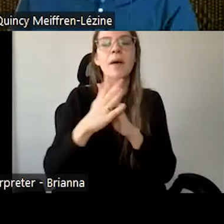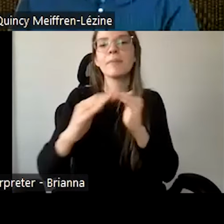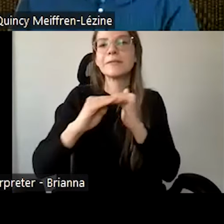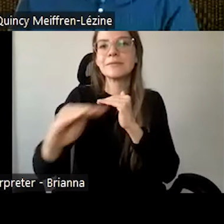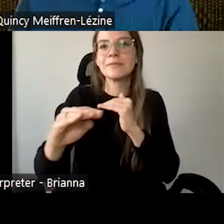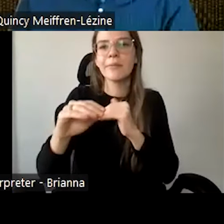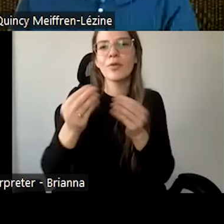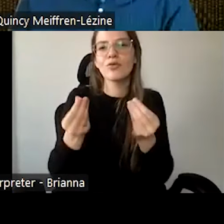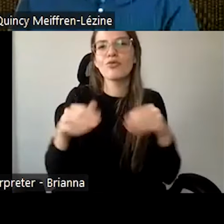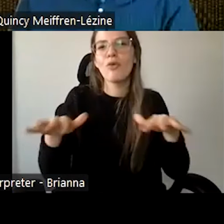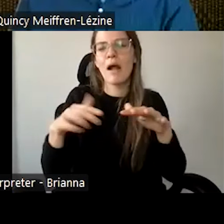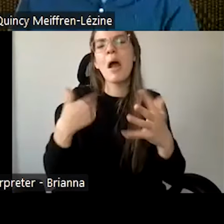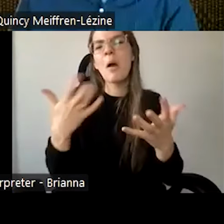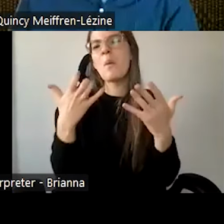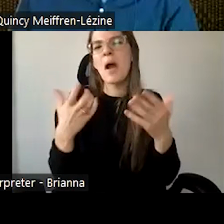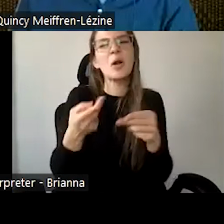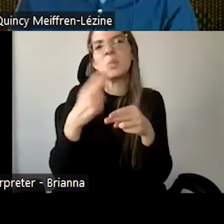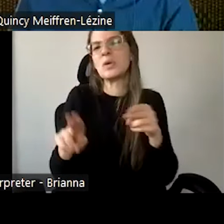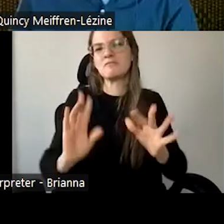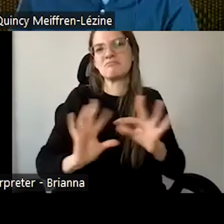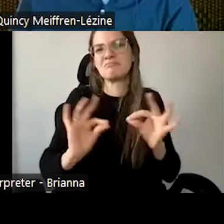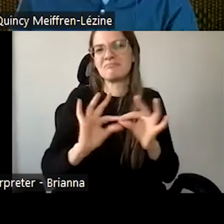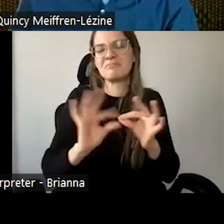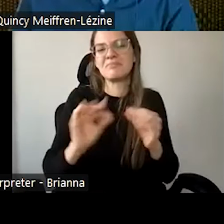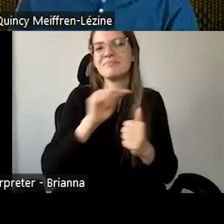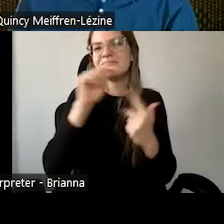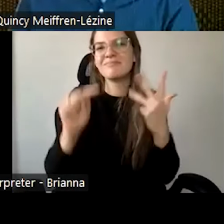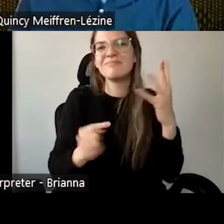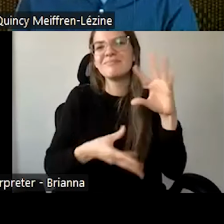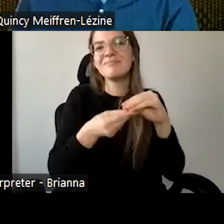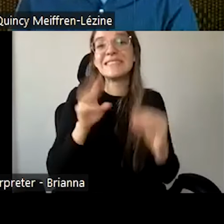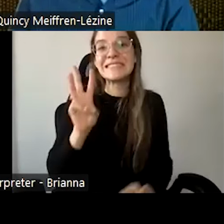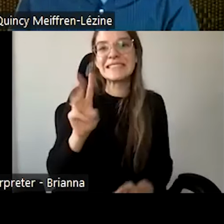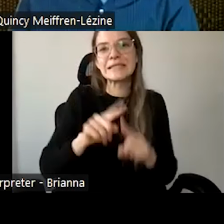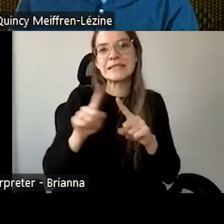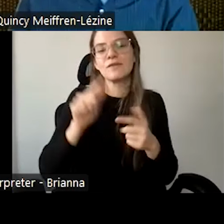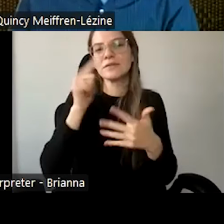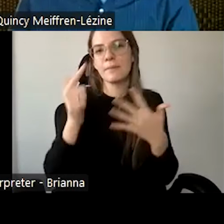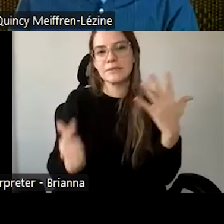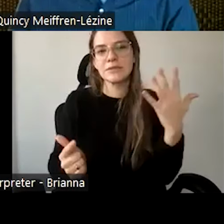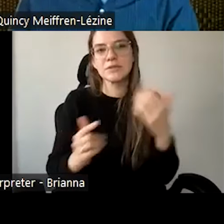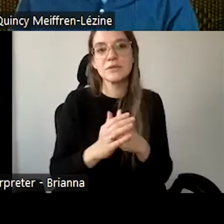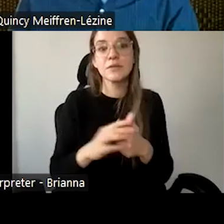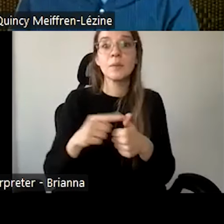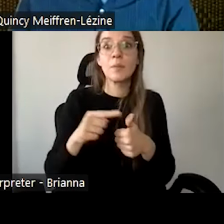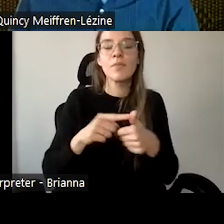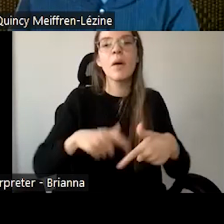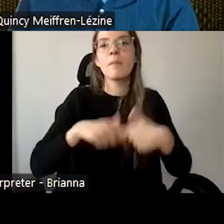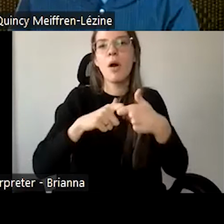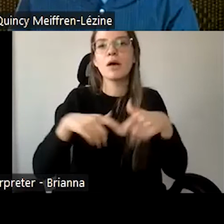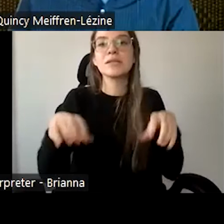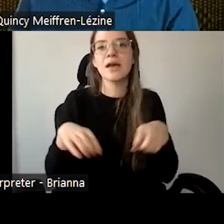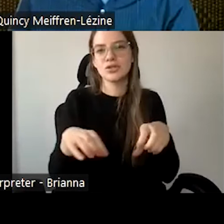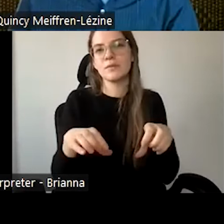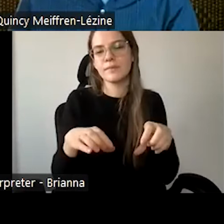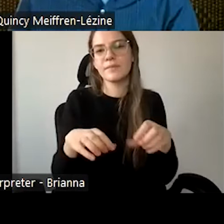to kind of briefly overview what those 6 steps would be. One is pausing the action. It's a